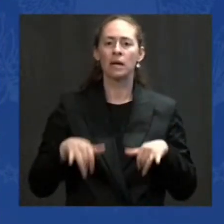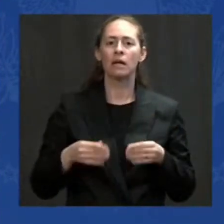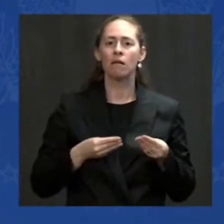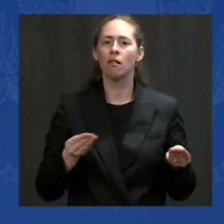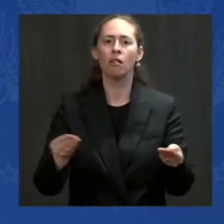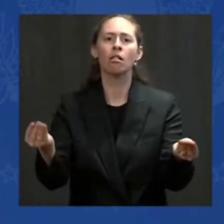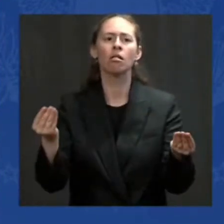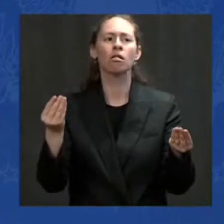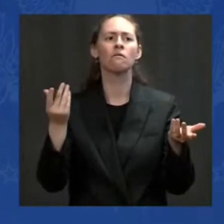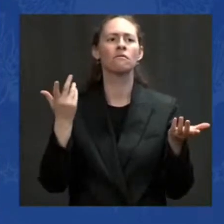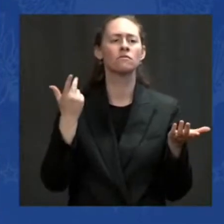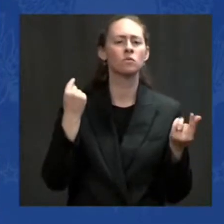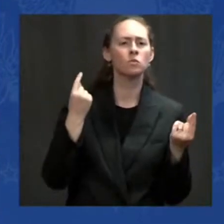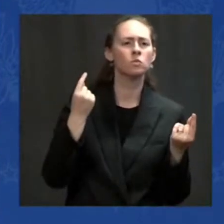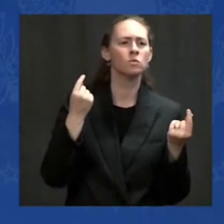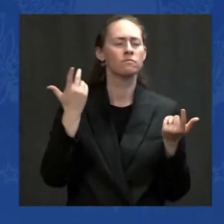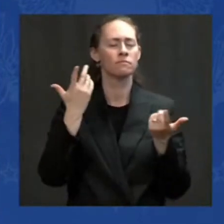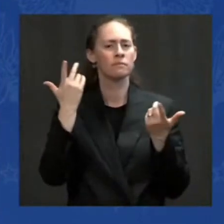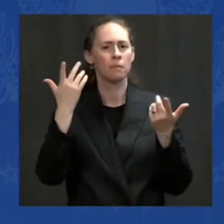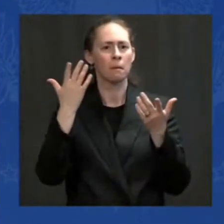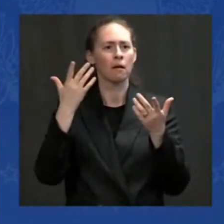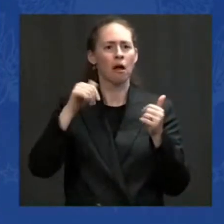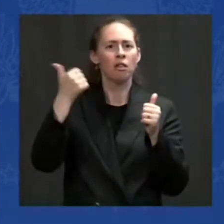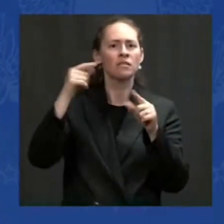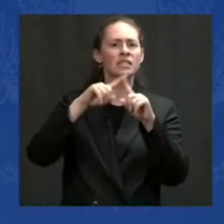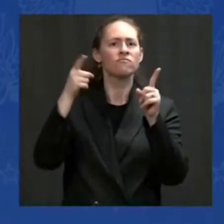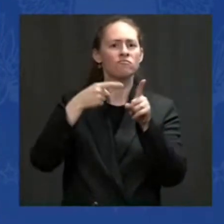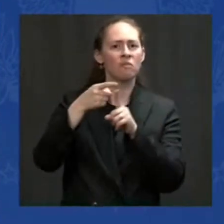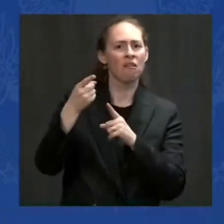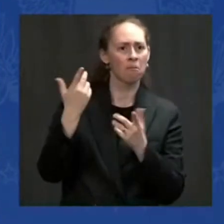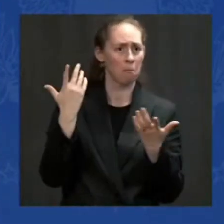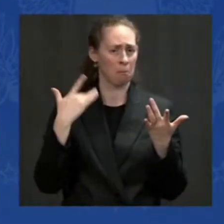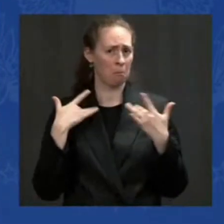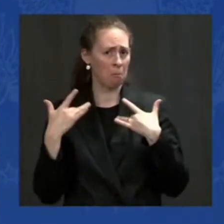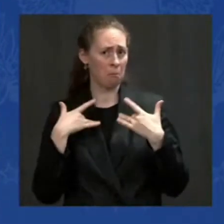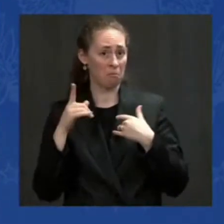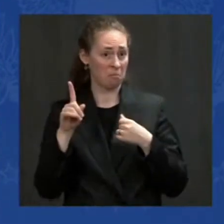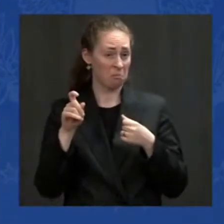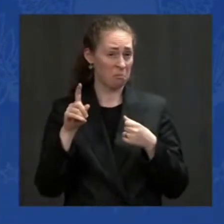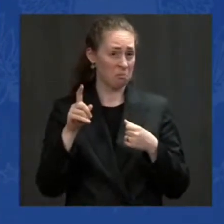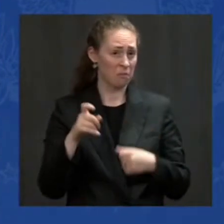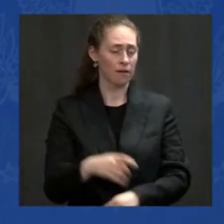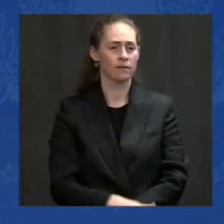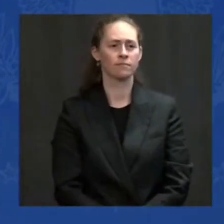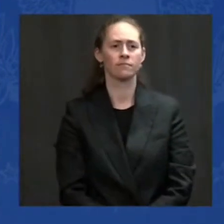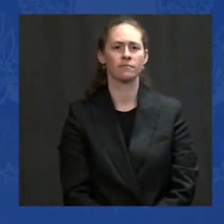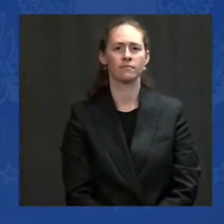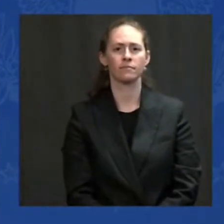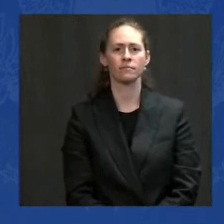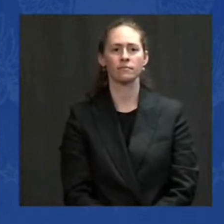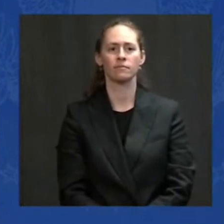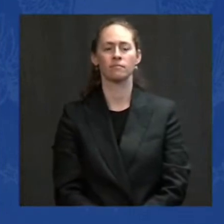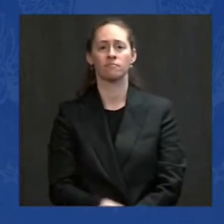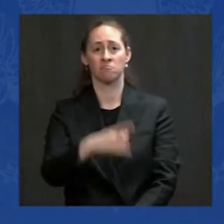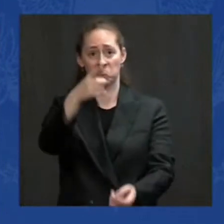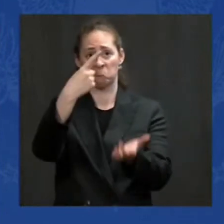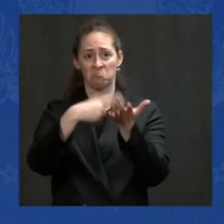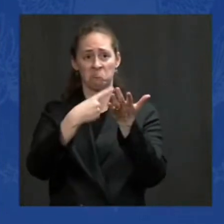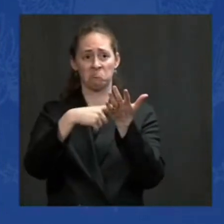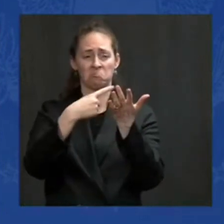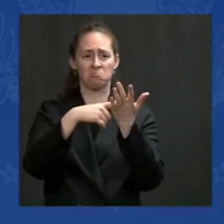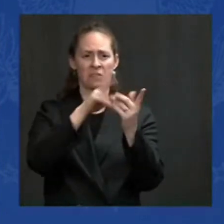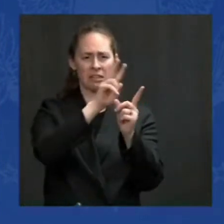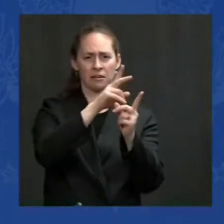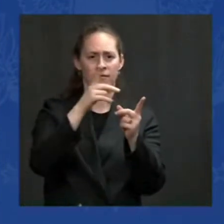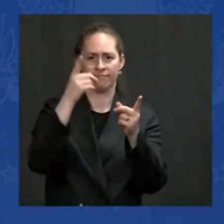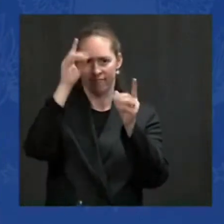other variant for that matter? Let me actually turn to Dr. Fauci on the Olympics and Dr. Walensky on your second question.